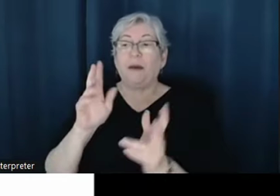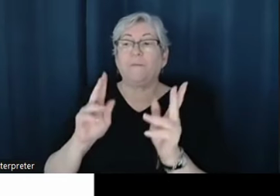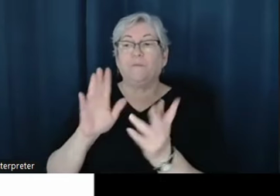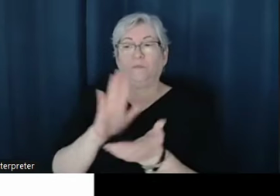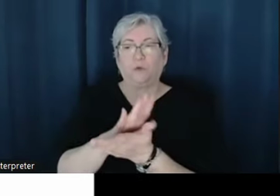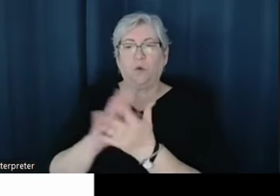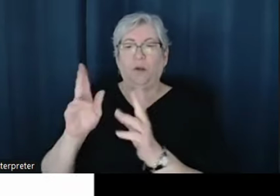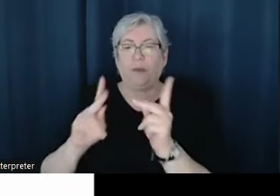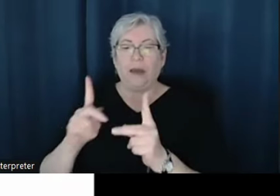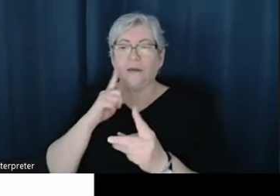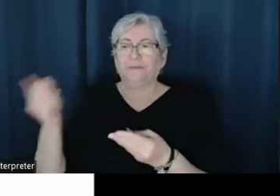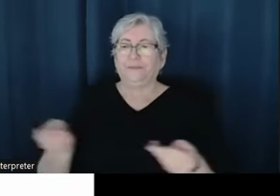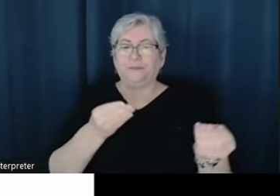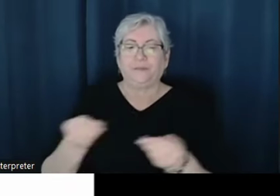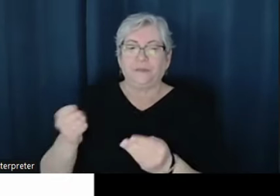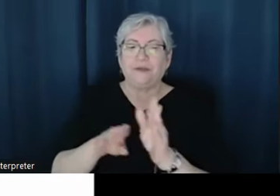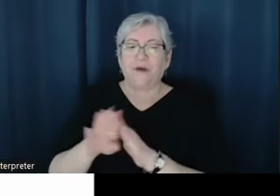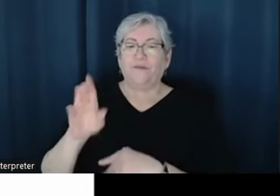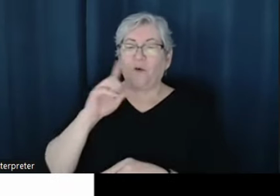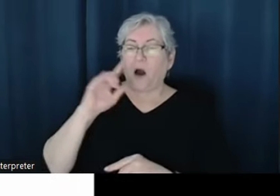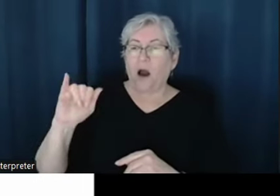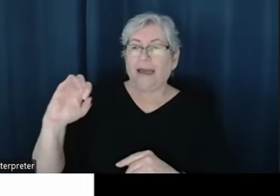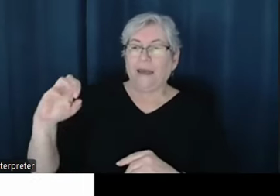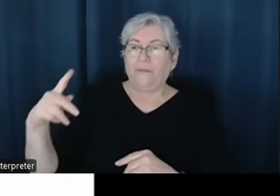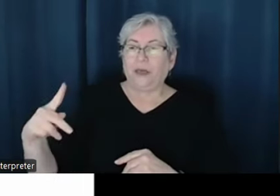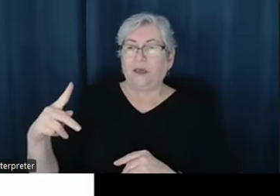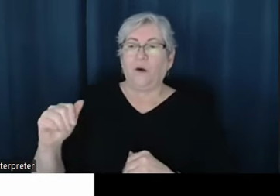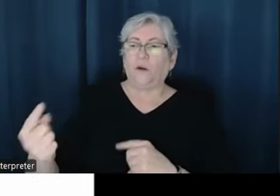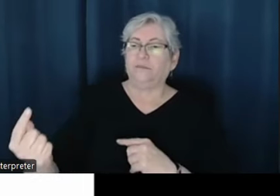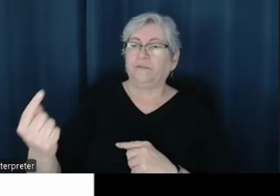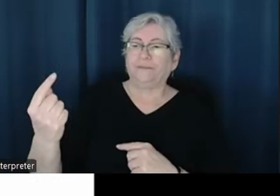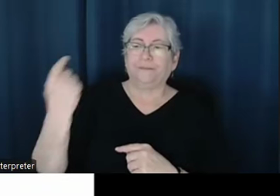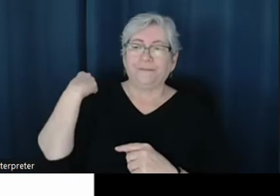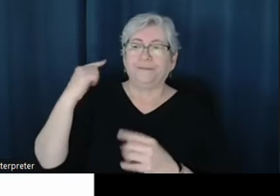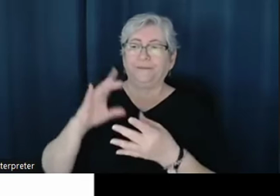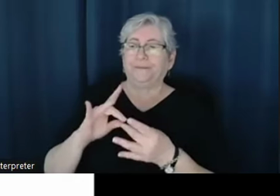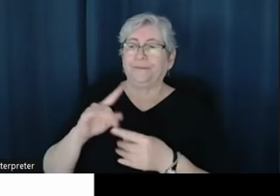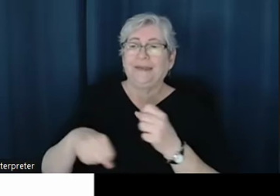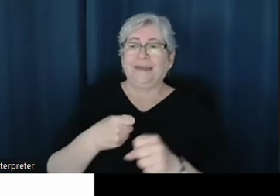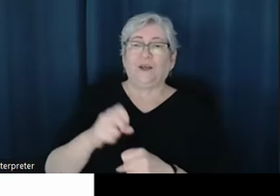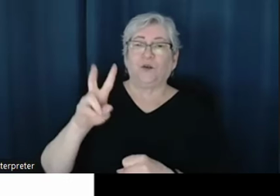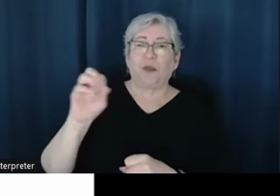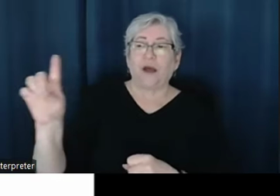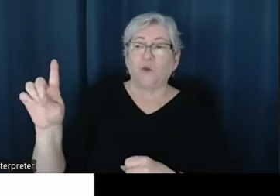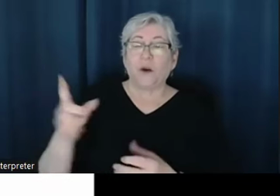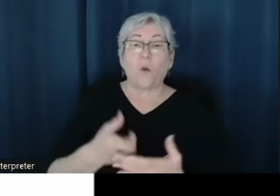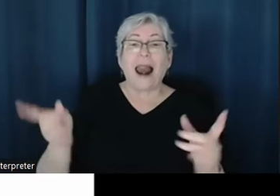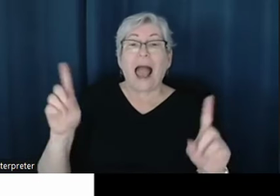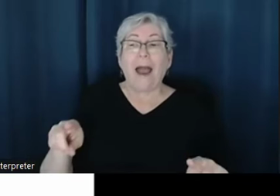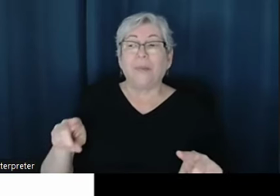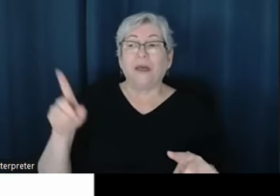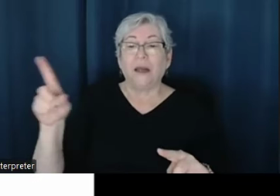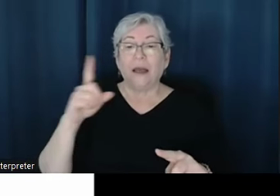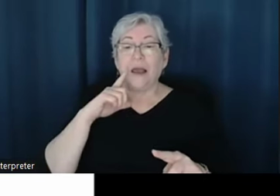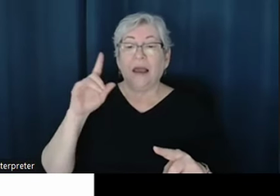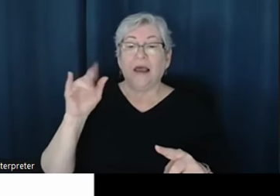that facilitates development of the IEP, all the way going back to 2001. Now what happened was, when the regs came